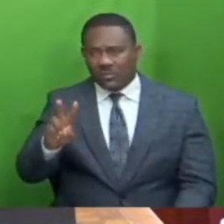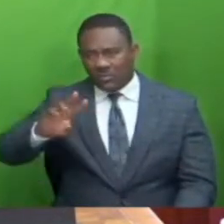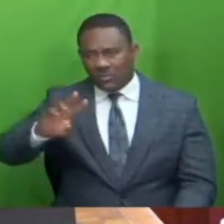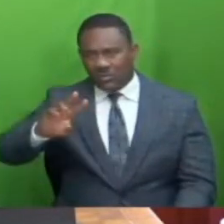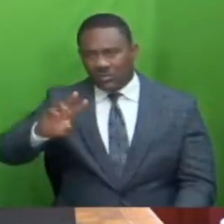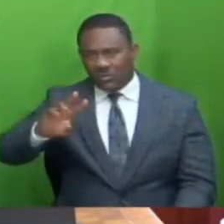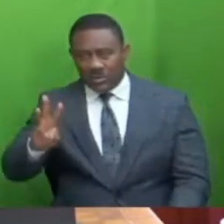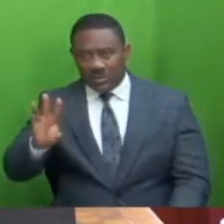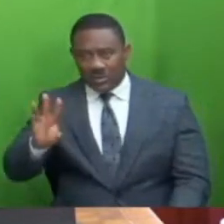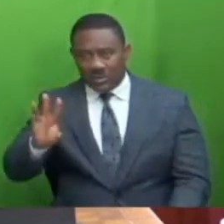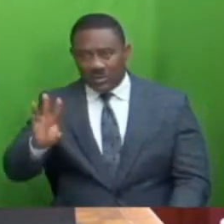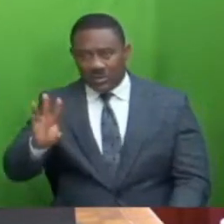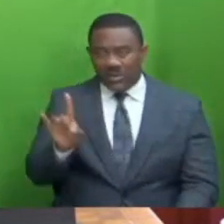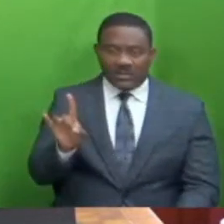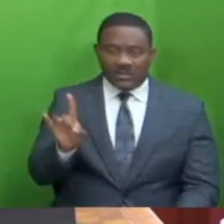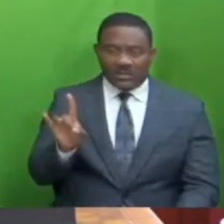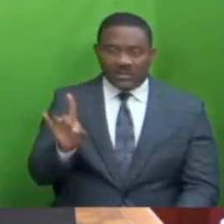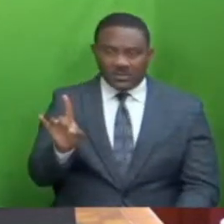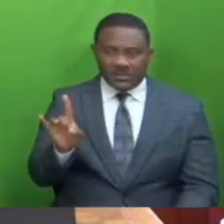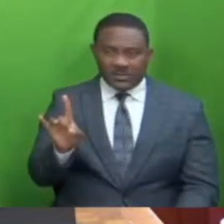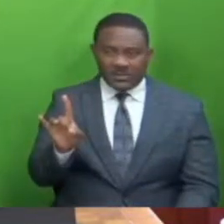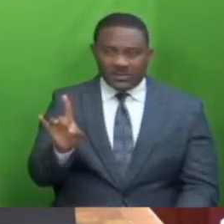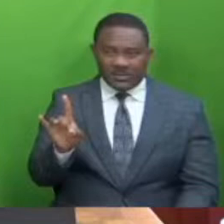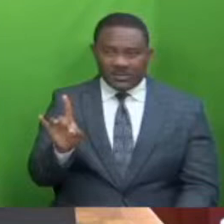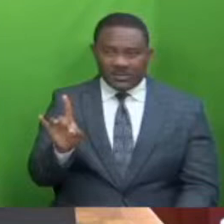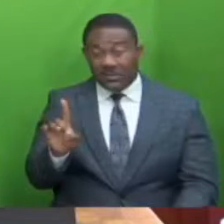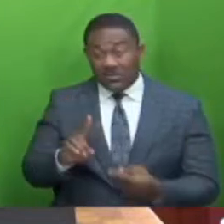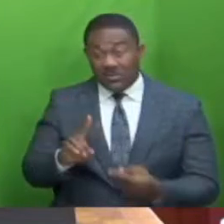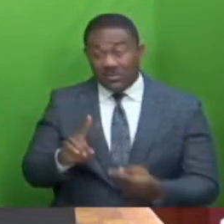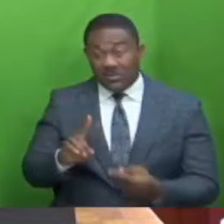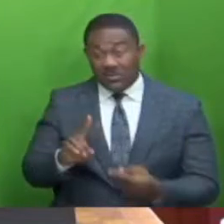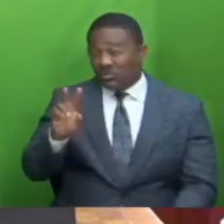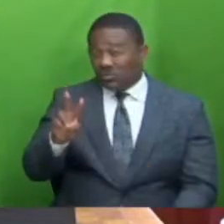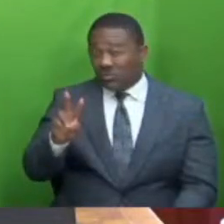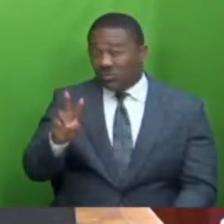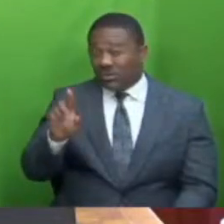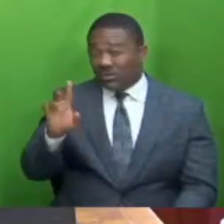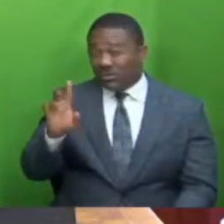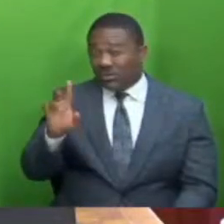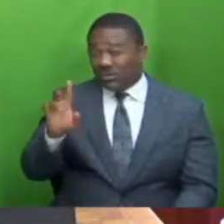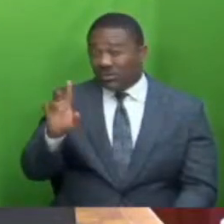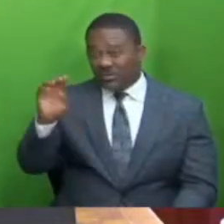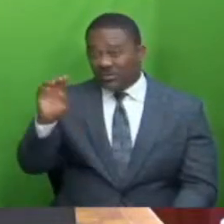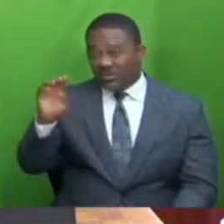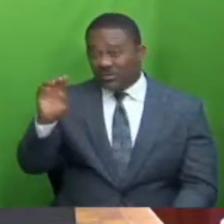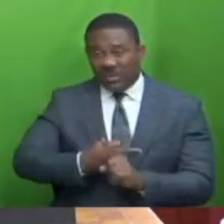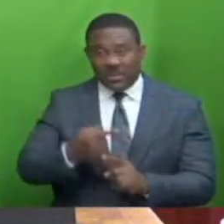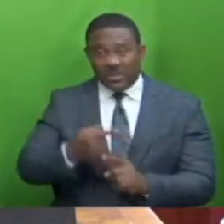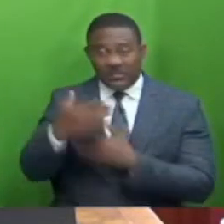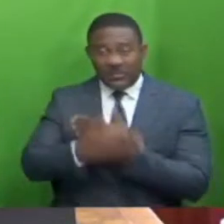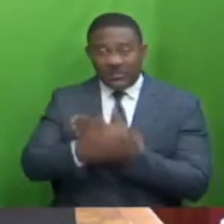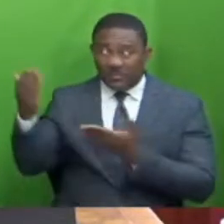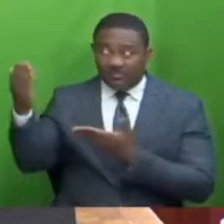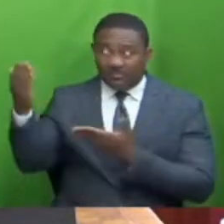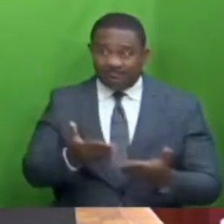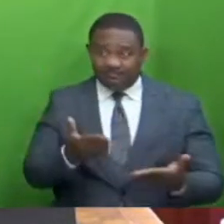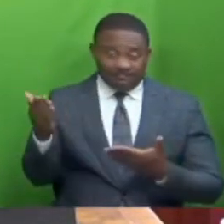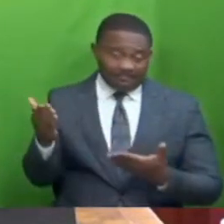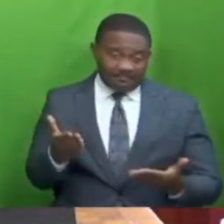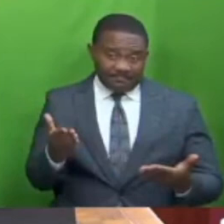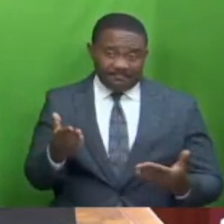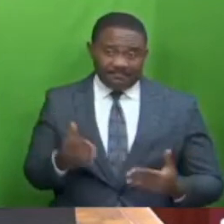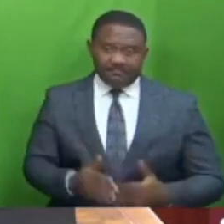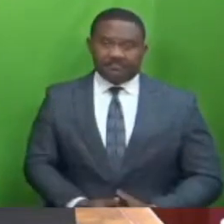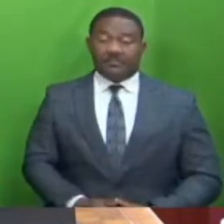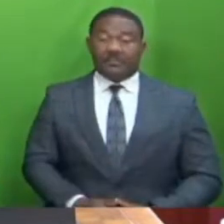billion US dollars to 2.7 months of import cover. Mr. Speaker, on the fiscal front, there were several key